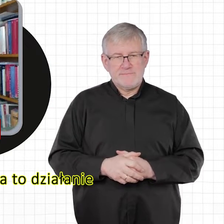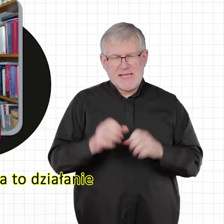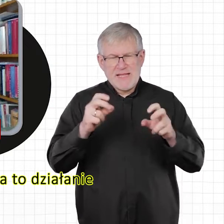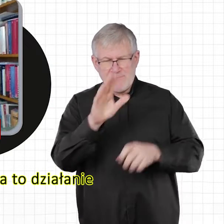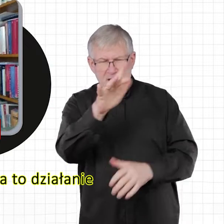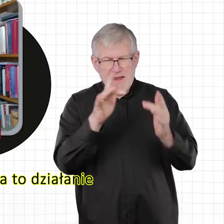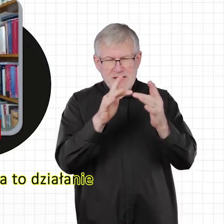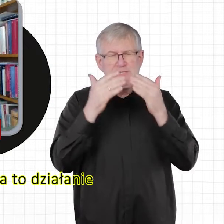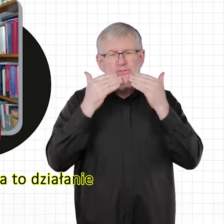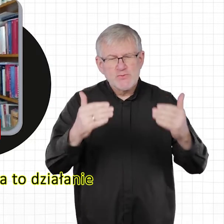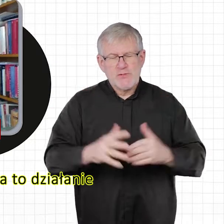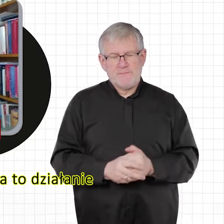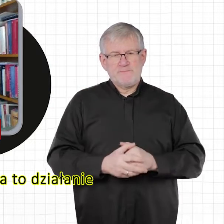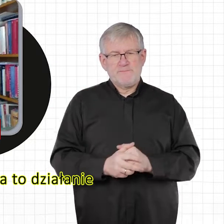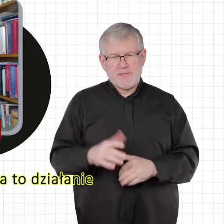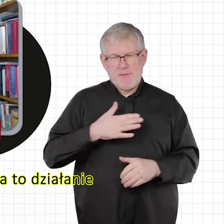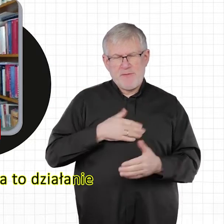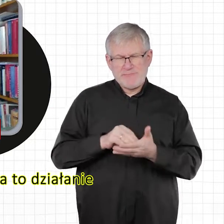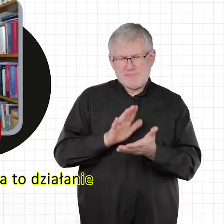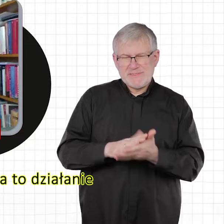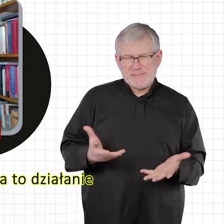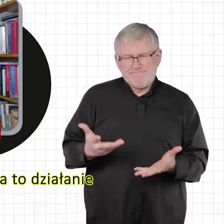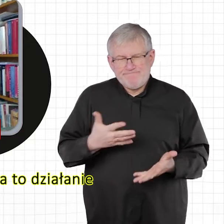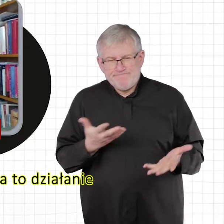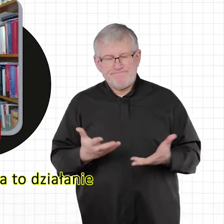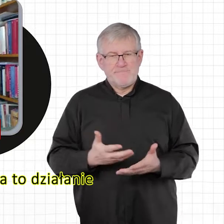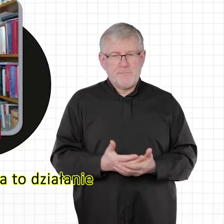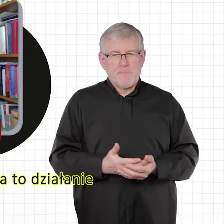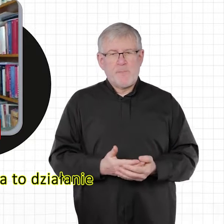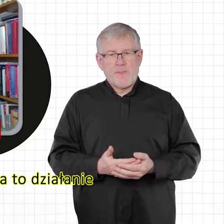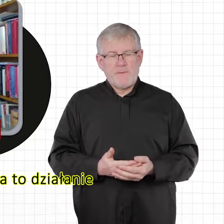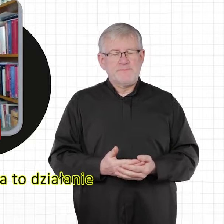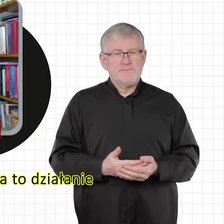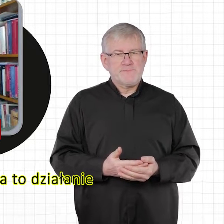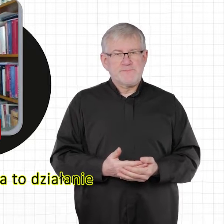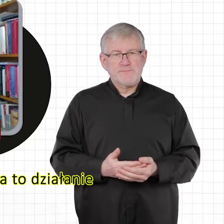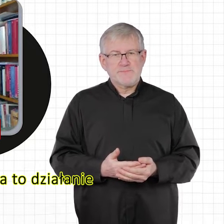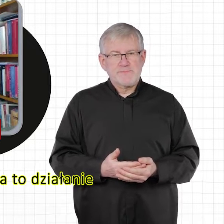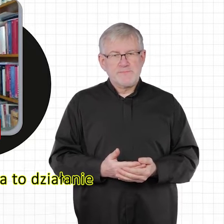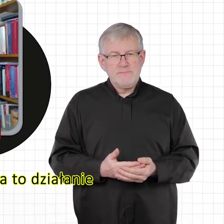now we are very happy that we get funds to do our project.